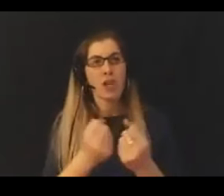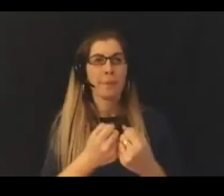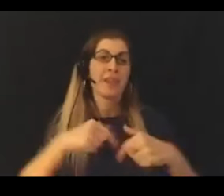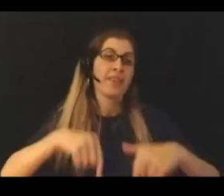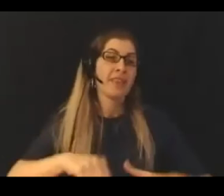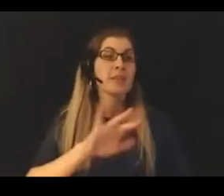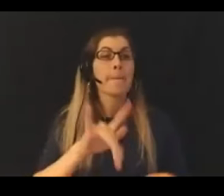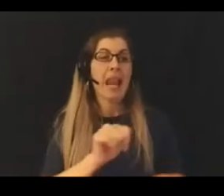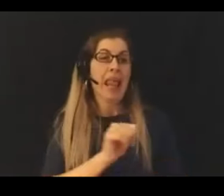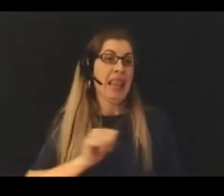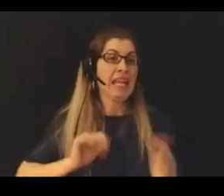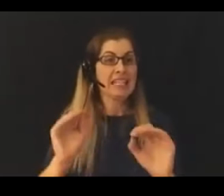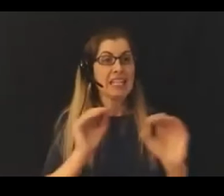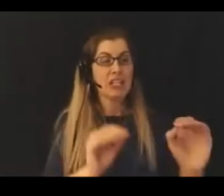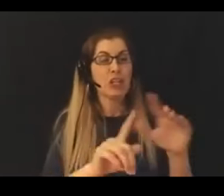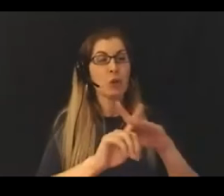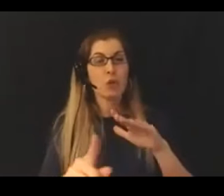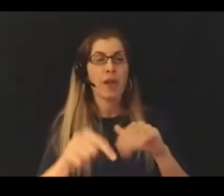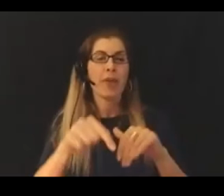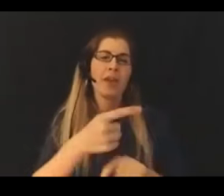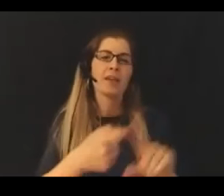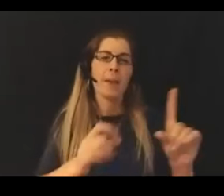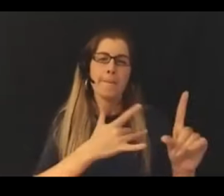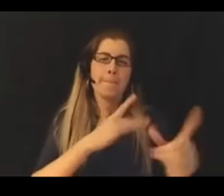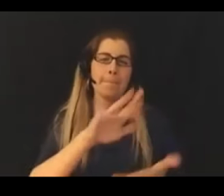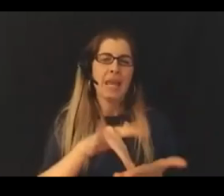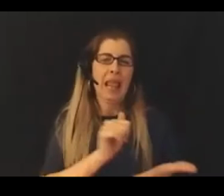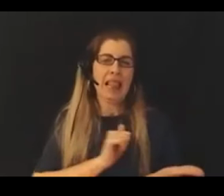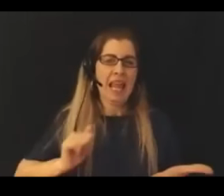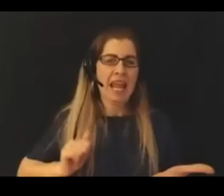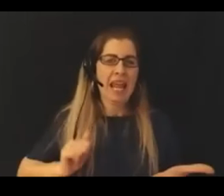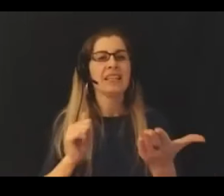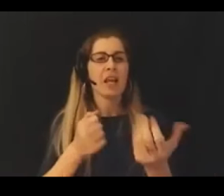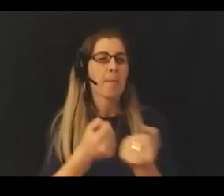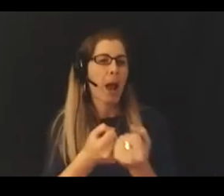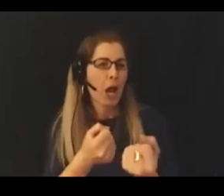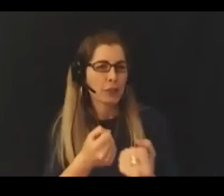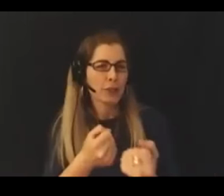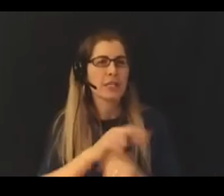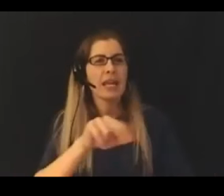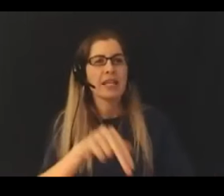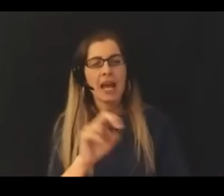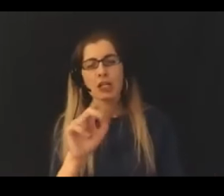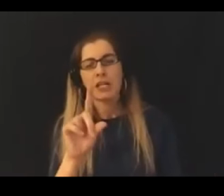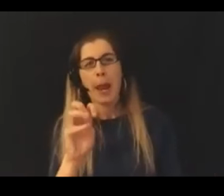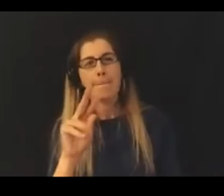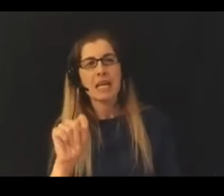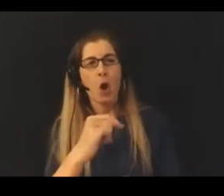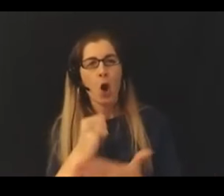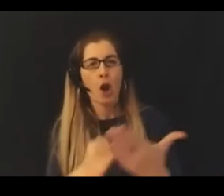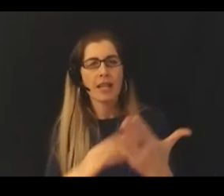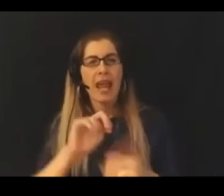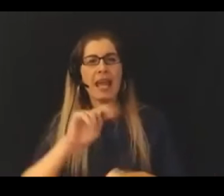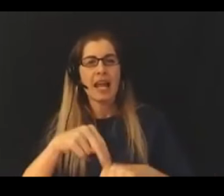Virtual Retreat is a co-sponsored project of the Mid-Atlantic State Arts Agencies in partnership with the National Endowment for the Arts and the